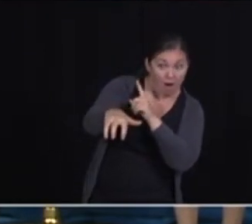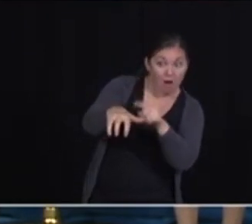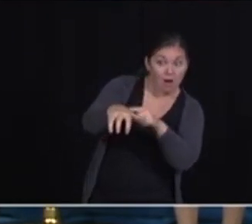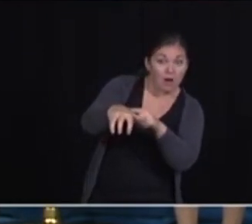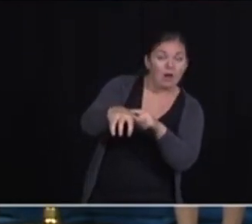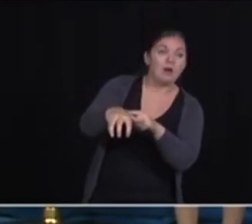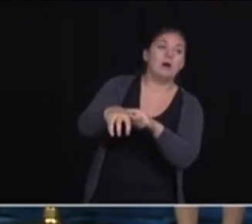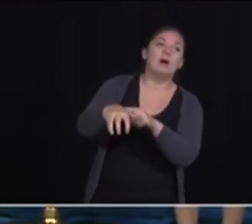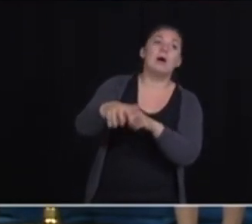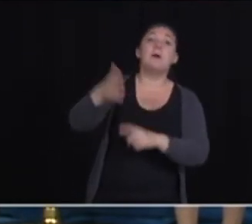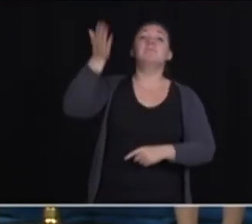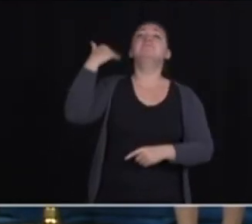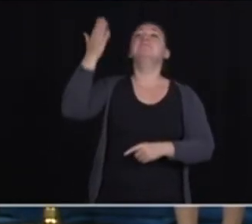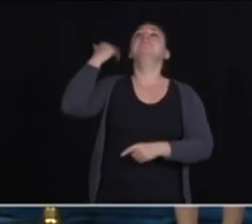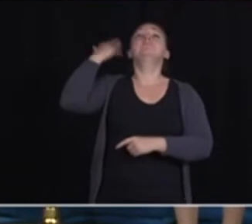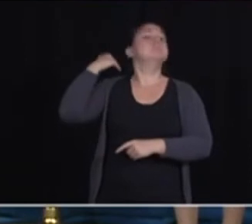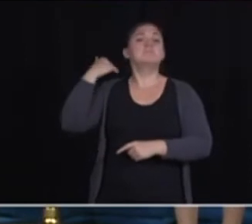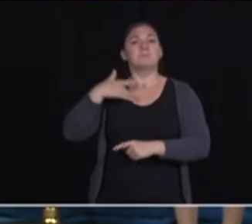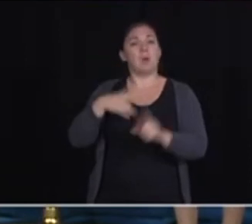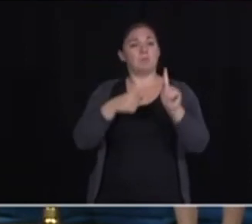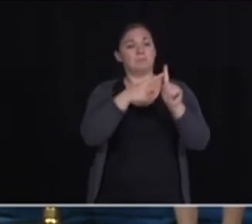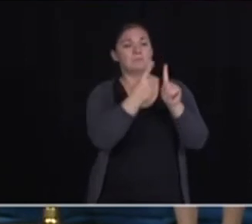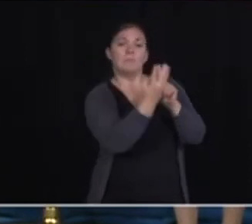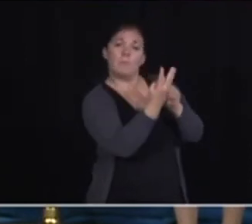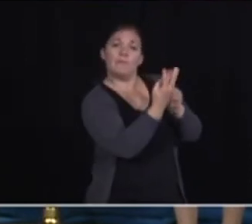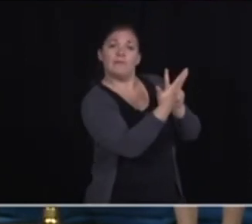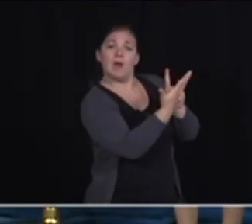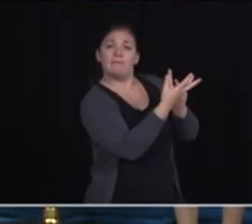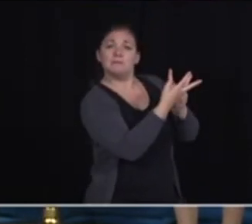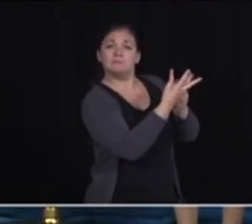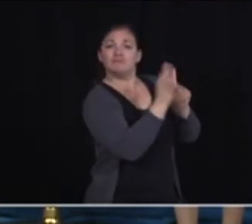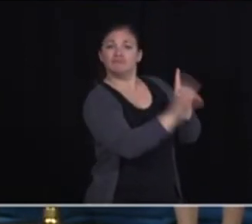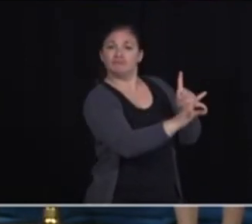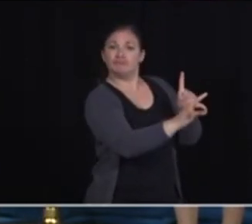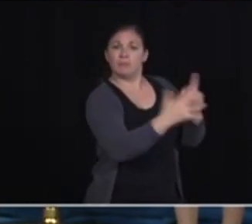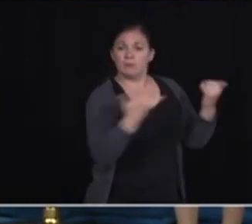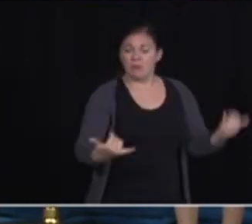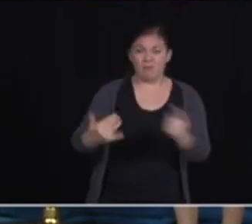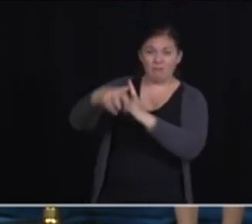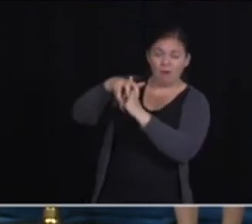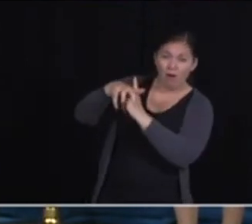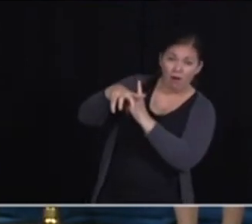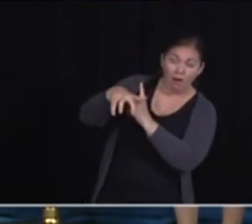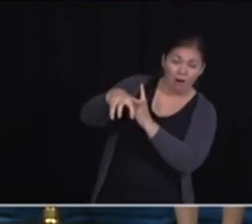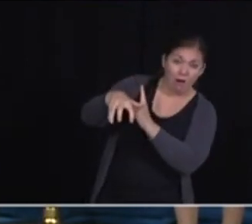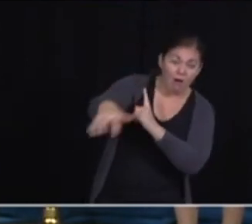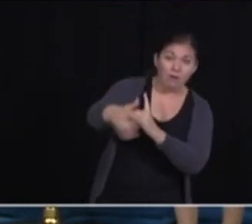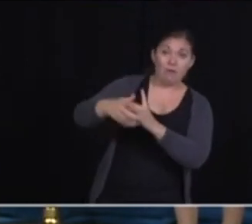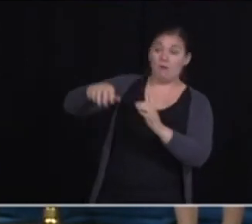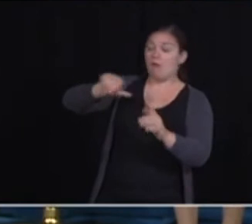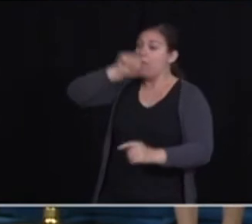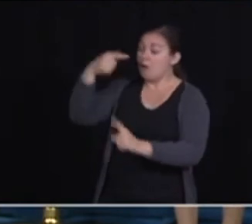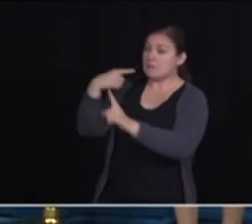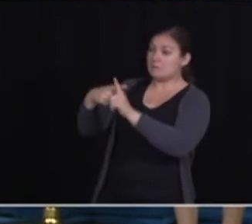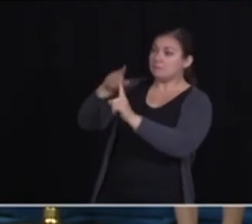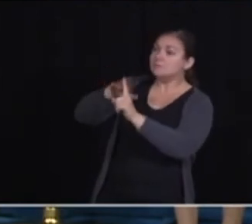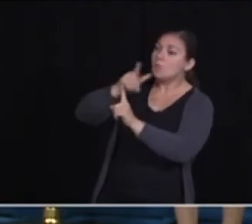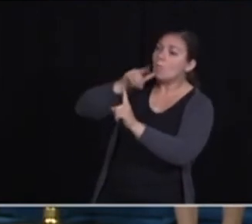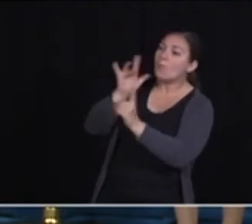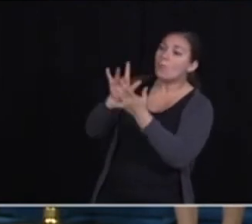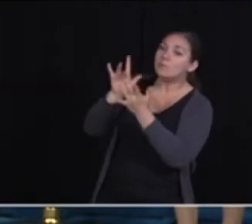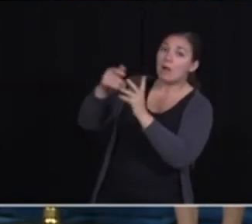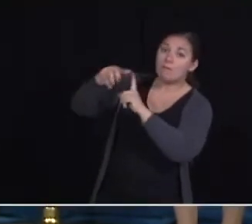Now they say it's quite common to have 20, 30, or 40, even up to 100 with one case in the previous 5 to 7 days. That's just not